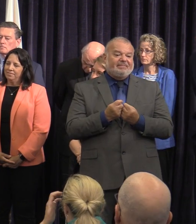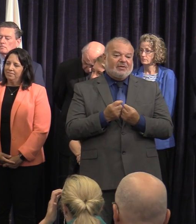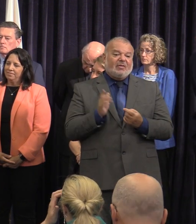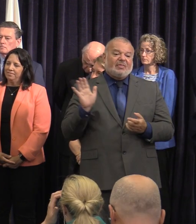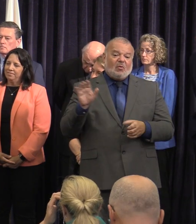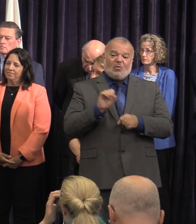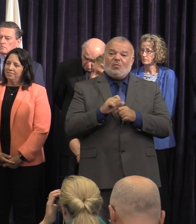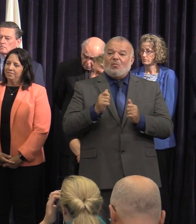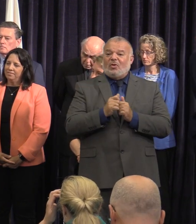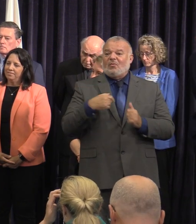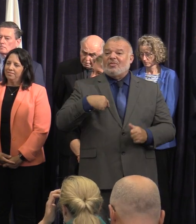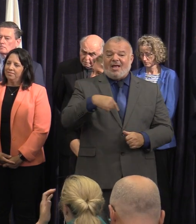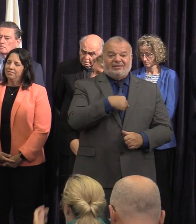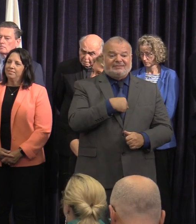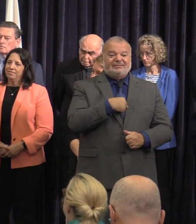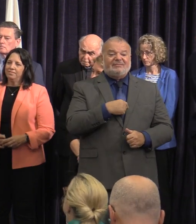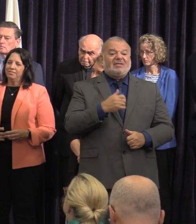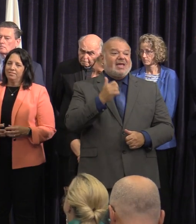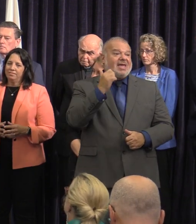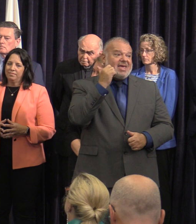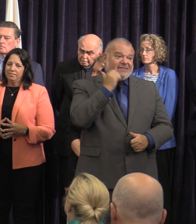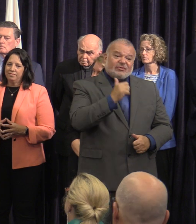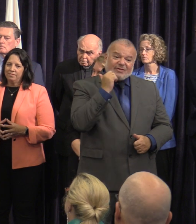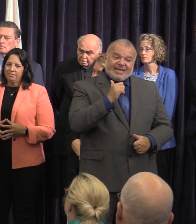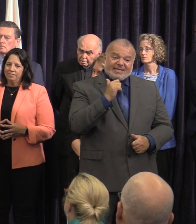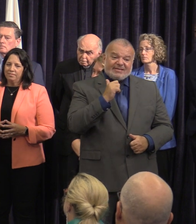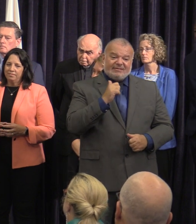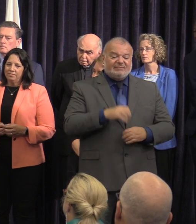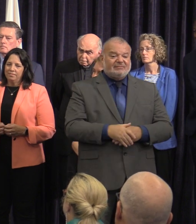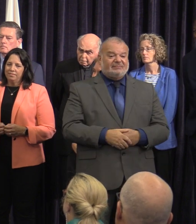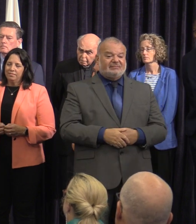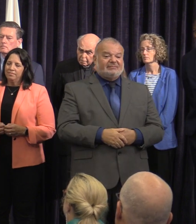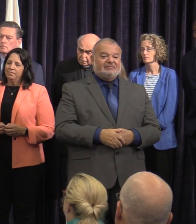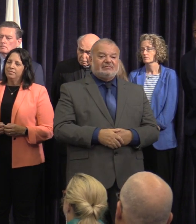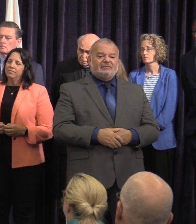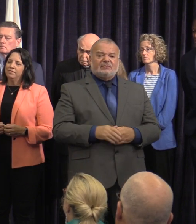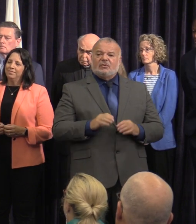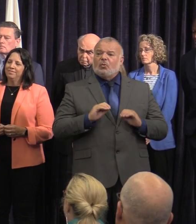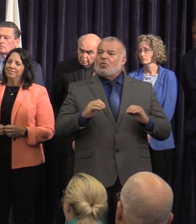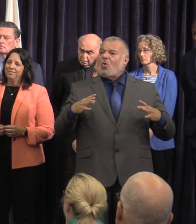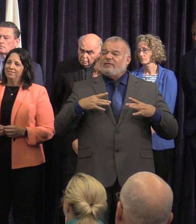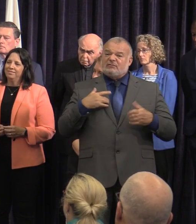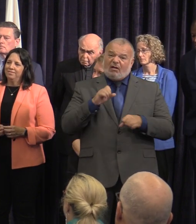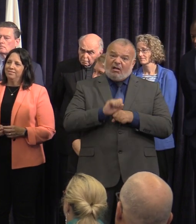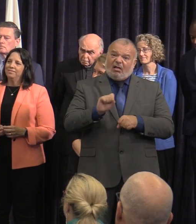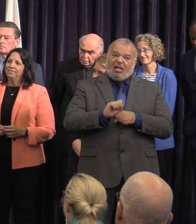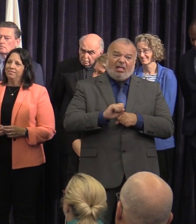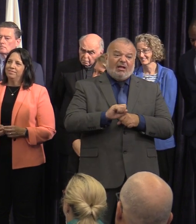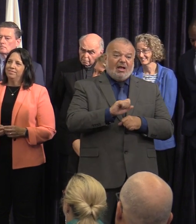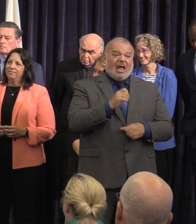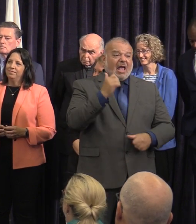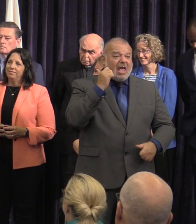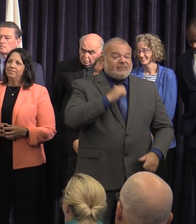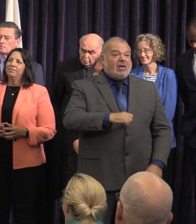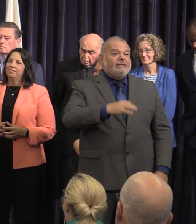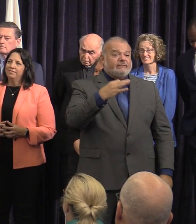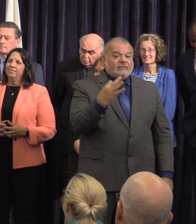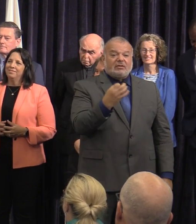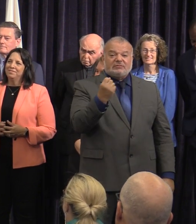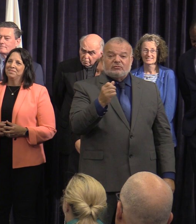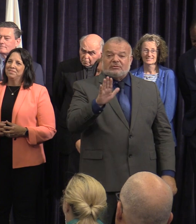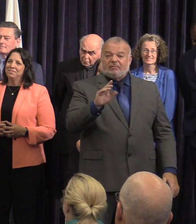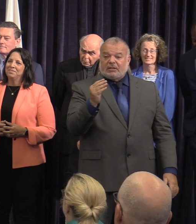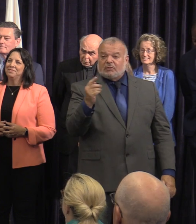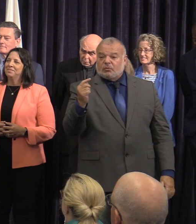us 7 days a week. There is no like the center opens at 10 and close at 8. No. At